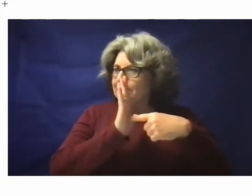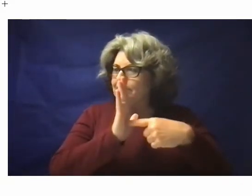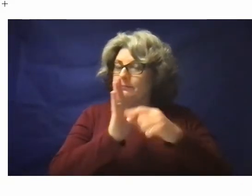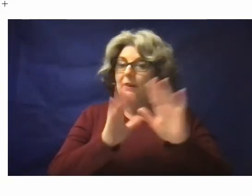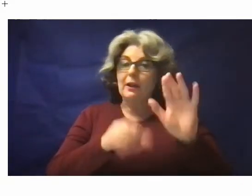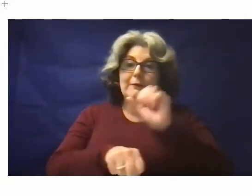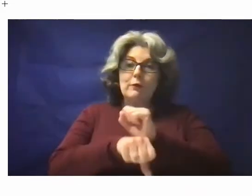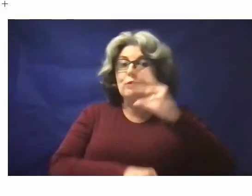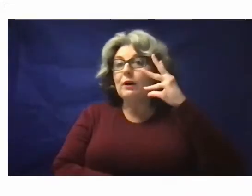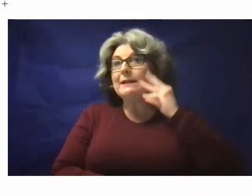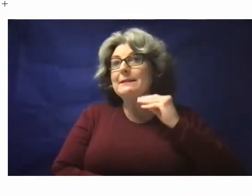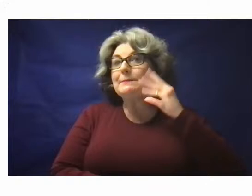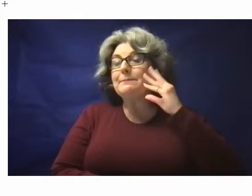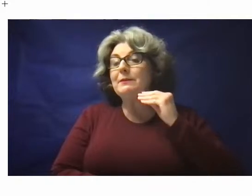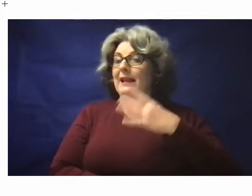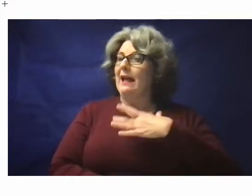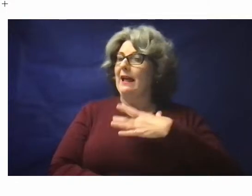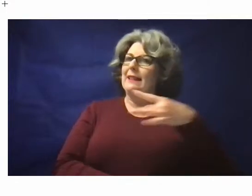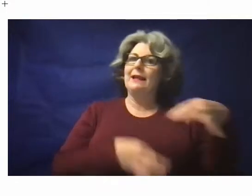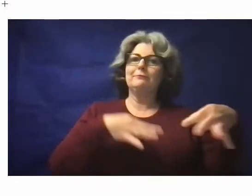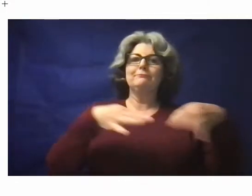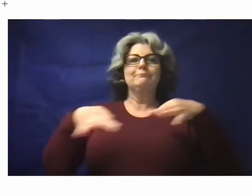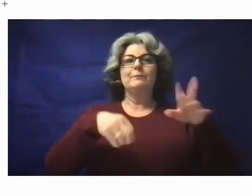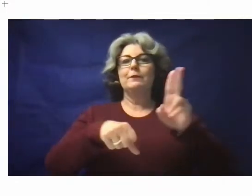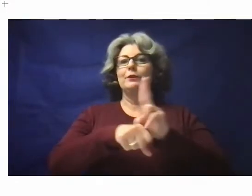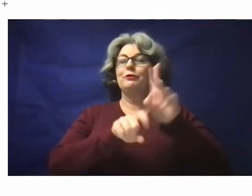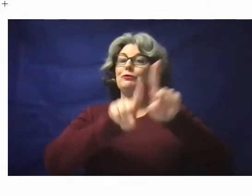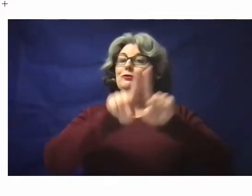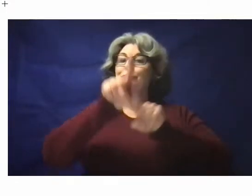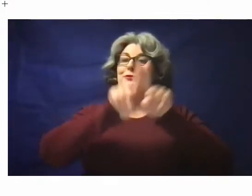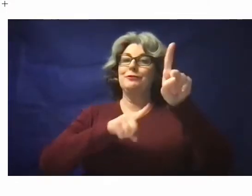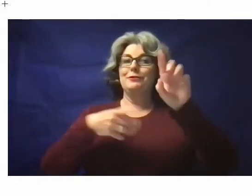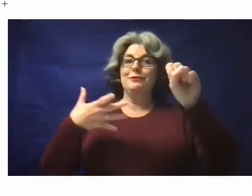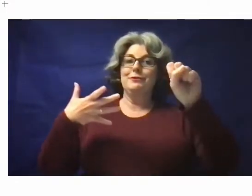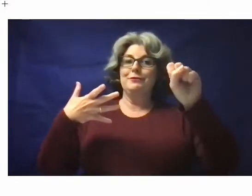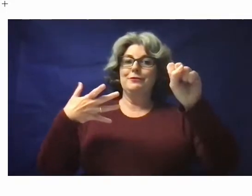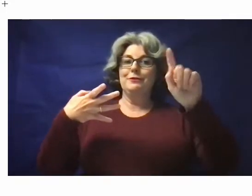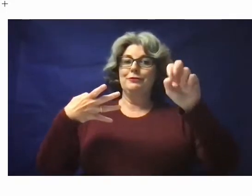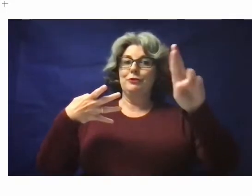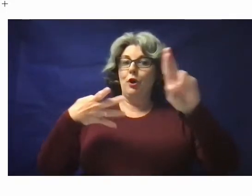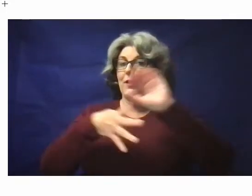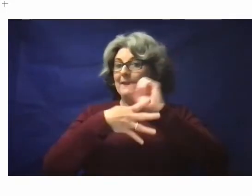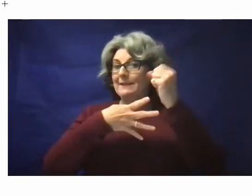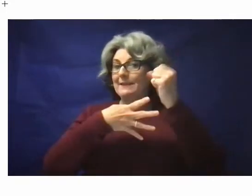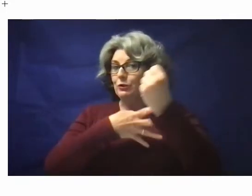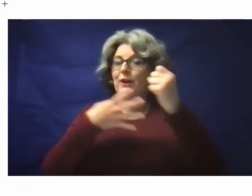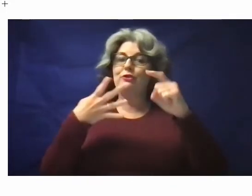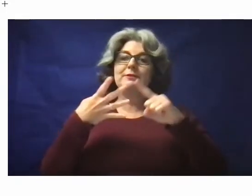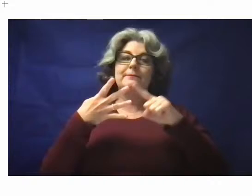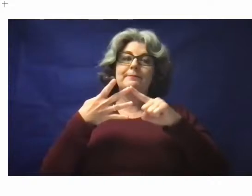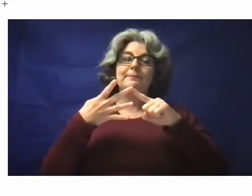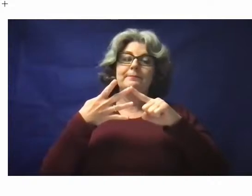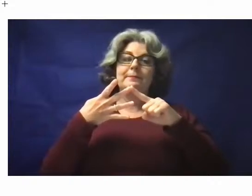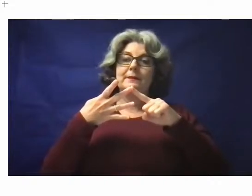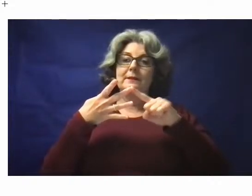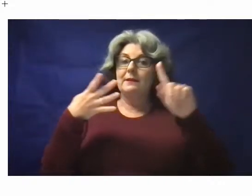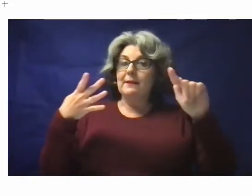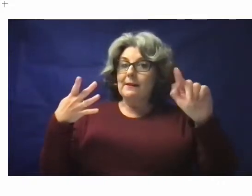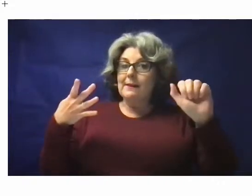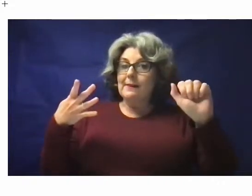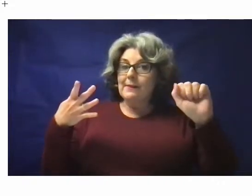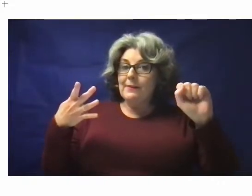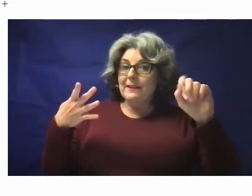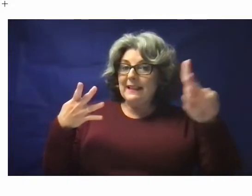experience. I like to tell people to use the STAR method, where you provide the situation, describe the tasks,